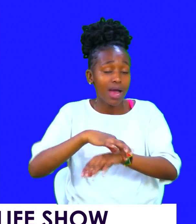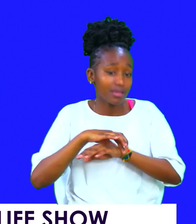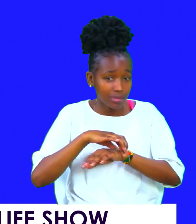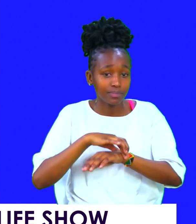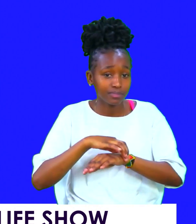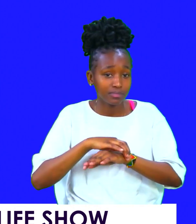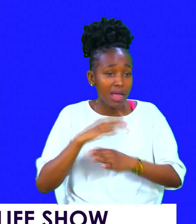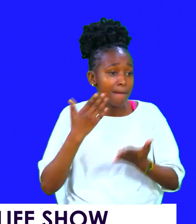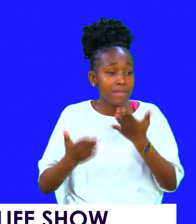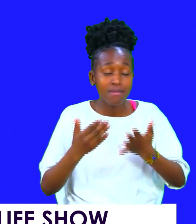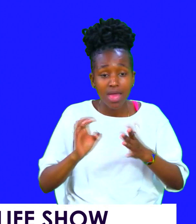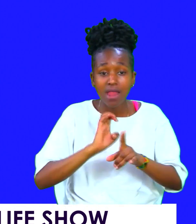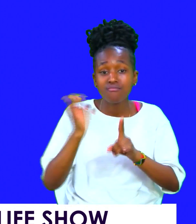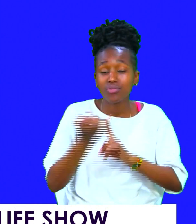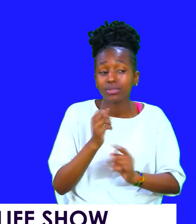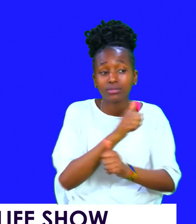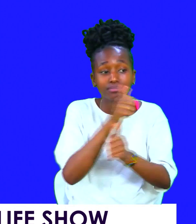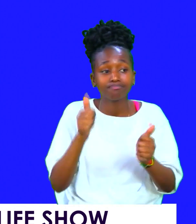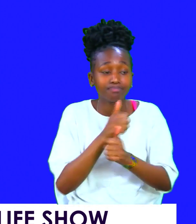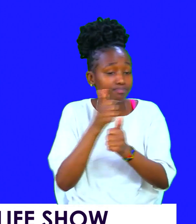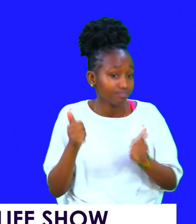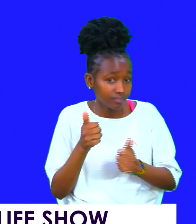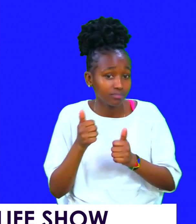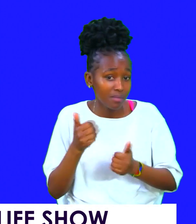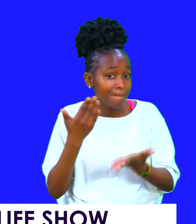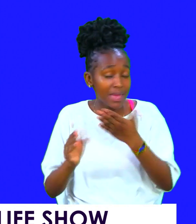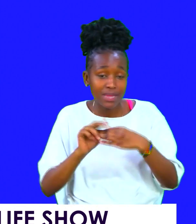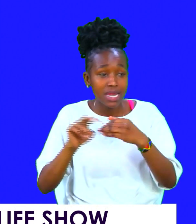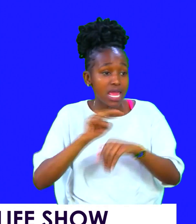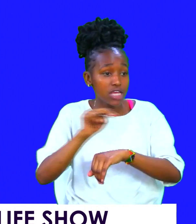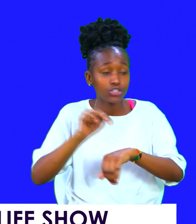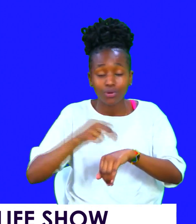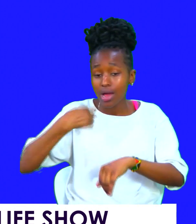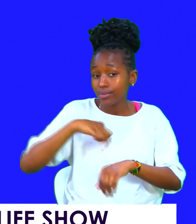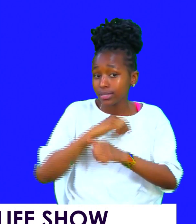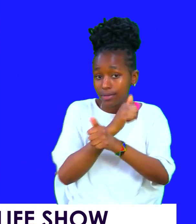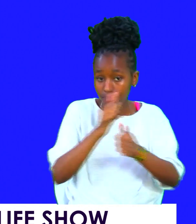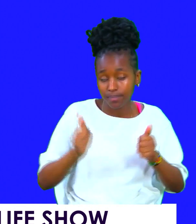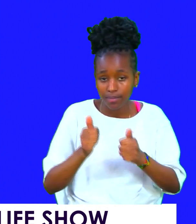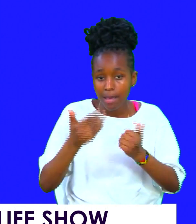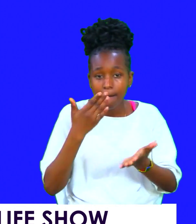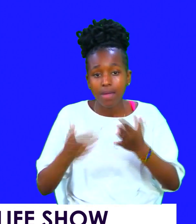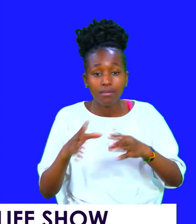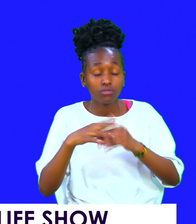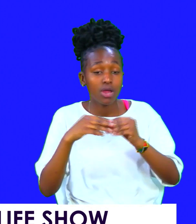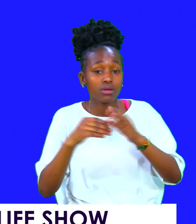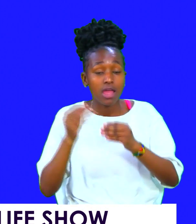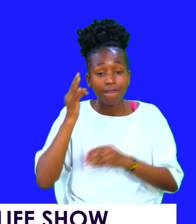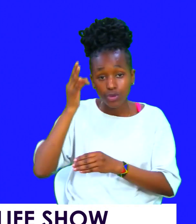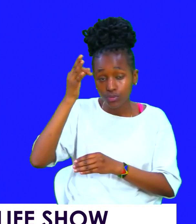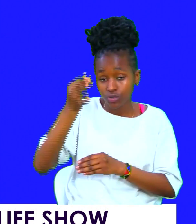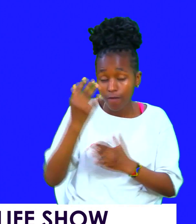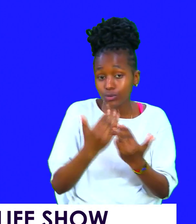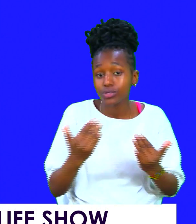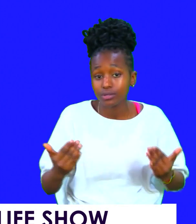sustainability of the environment? Is there sustainability of our nations? Are we creating a future for our children